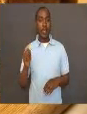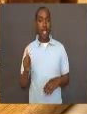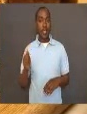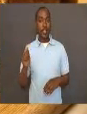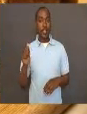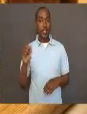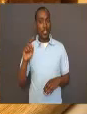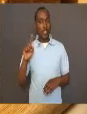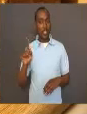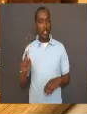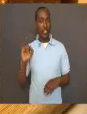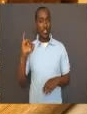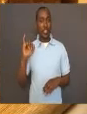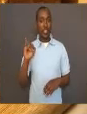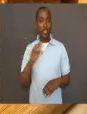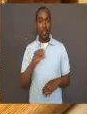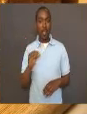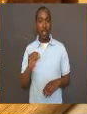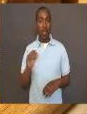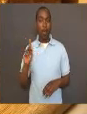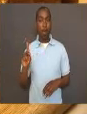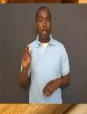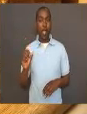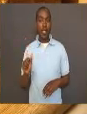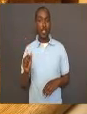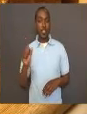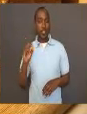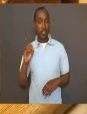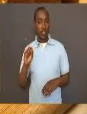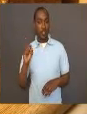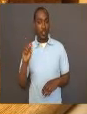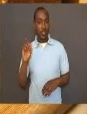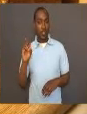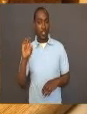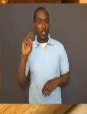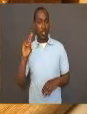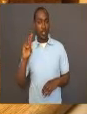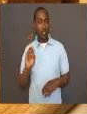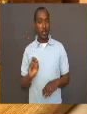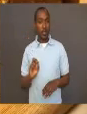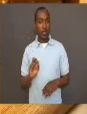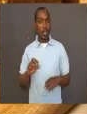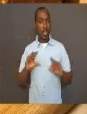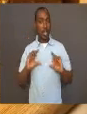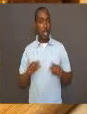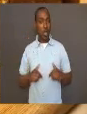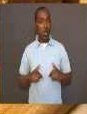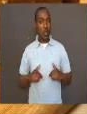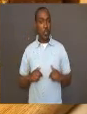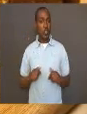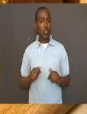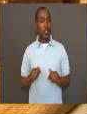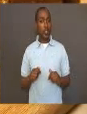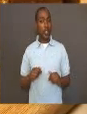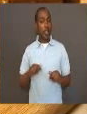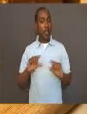Pasteur, it was discovered that life did not just appear on living